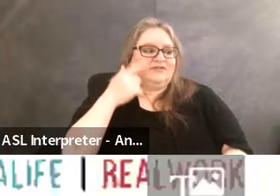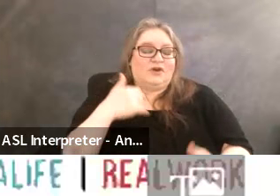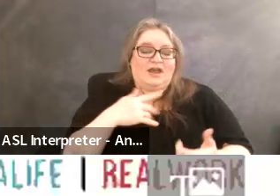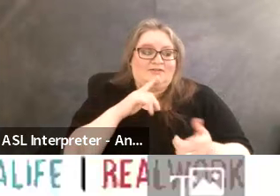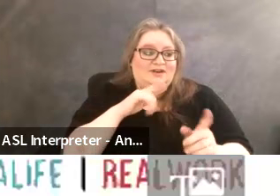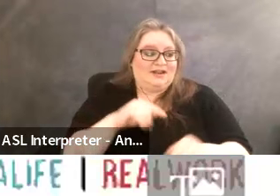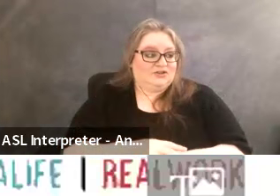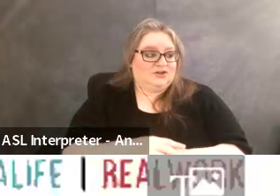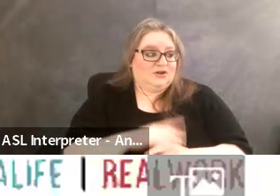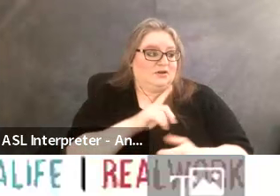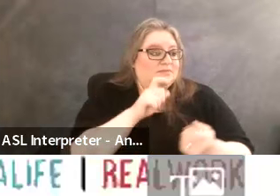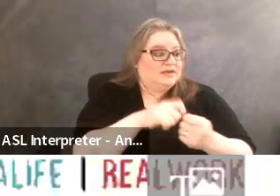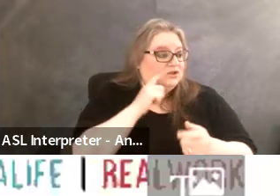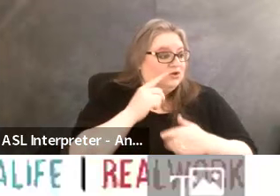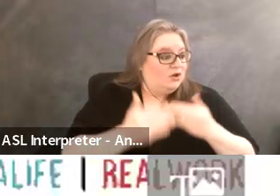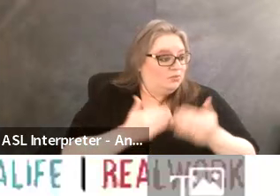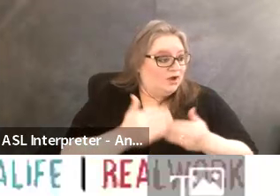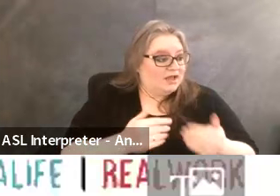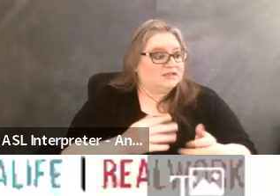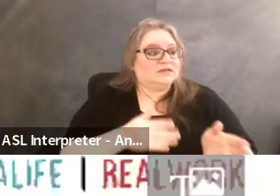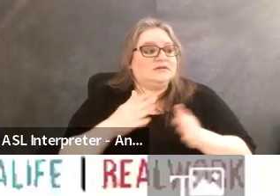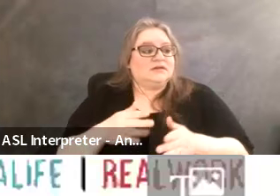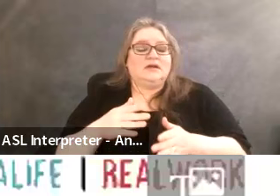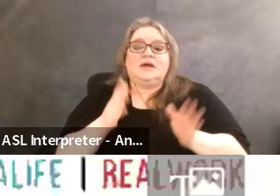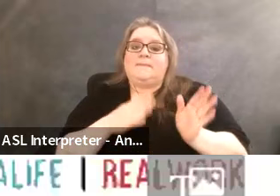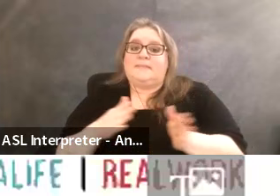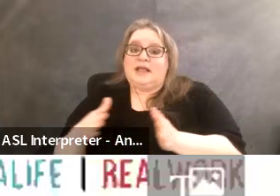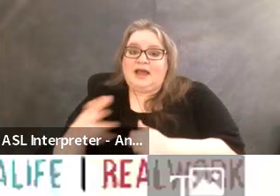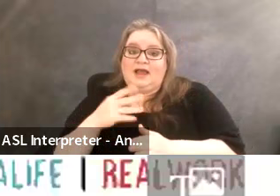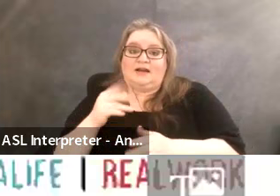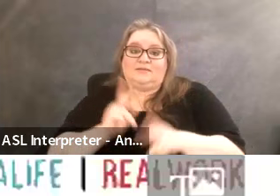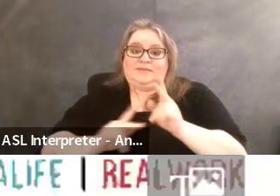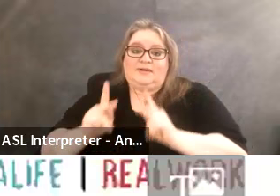Particulars and processes. Tim says plan and people.